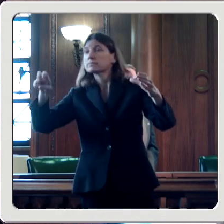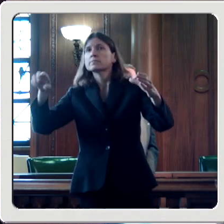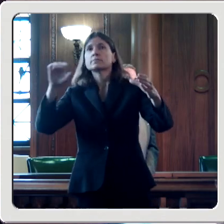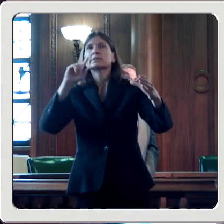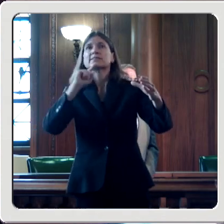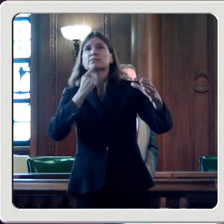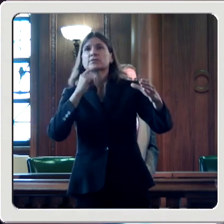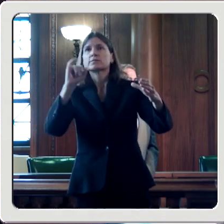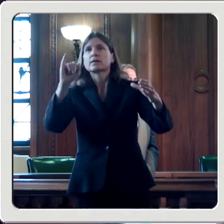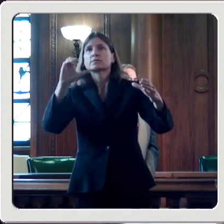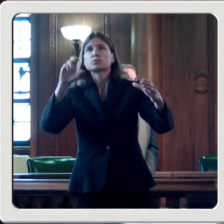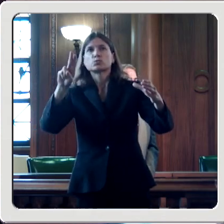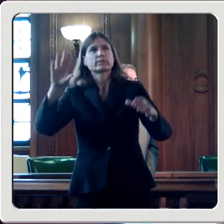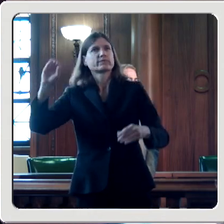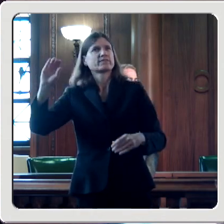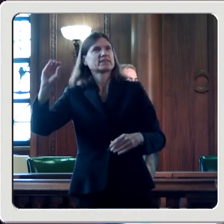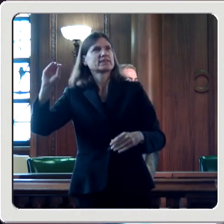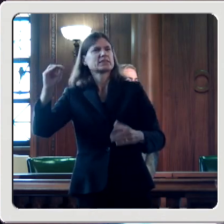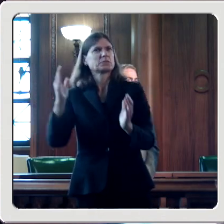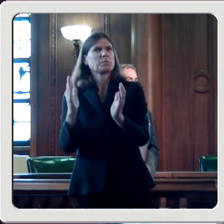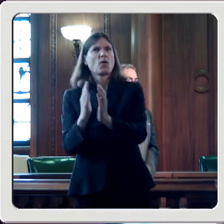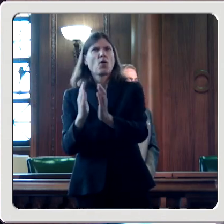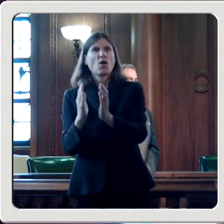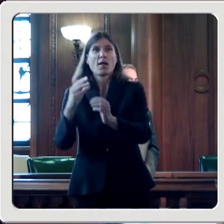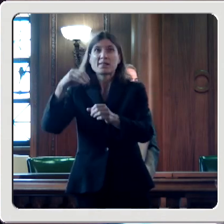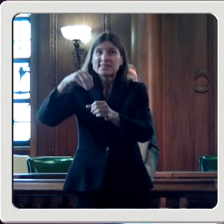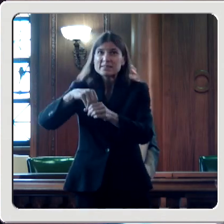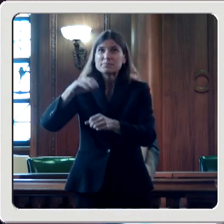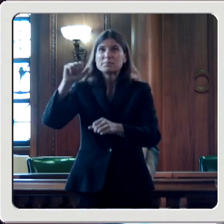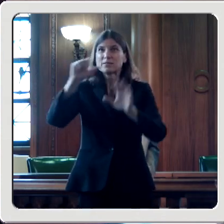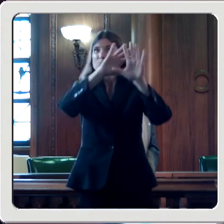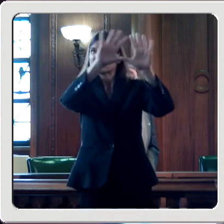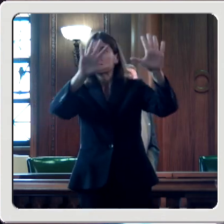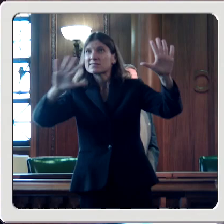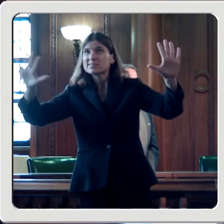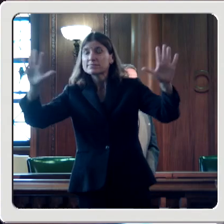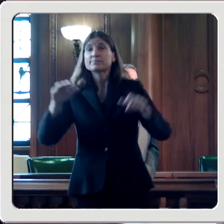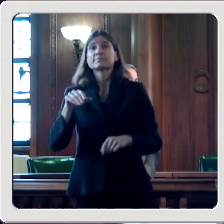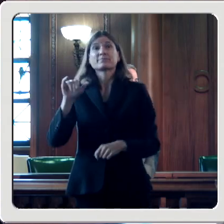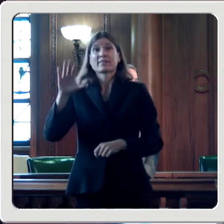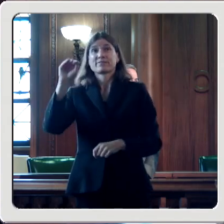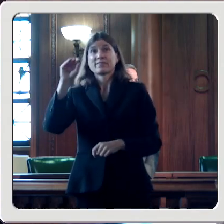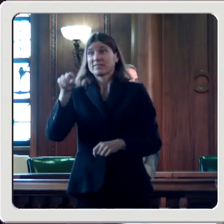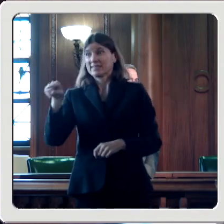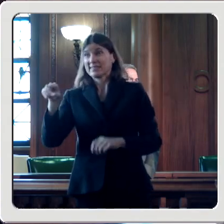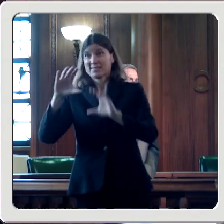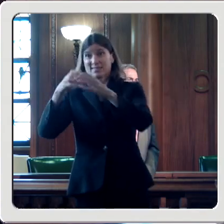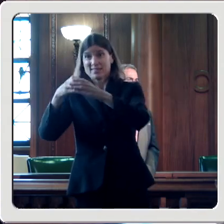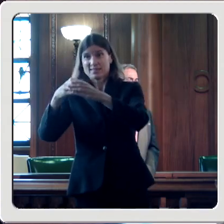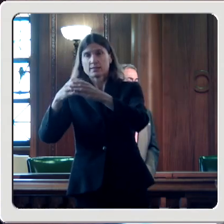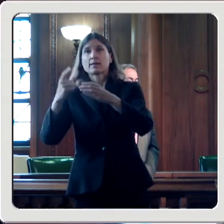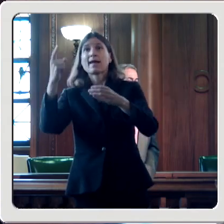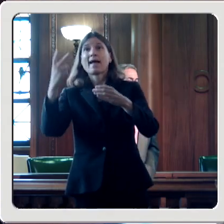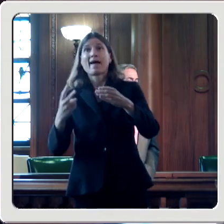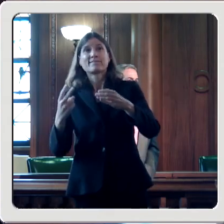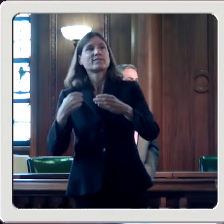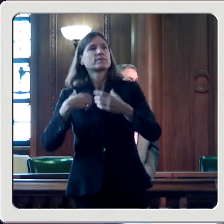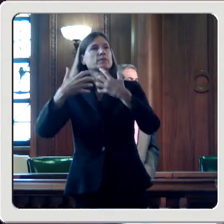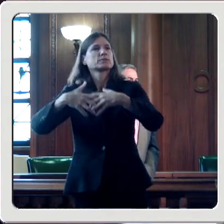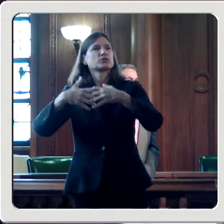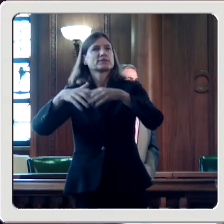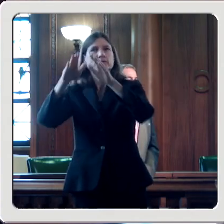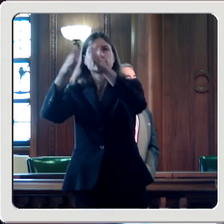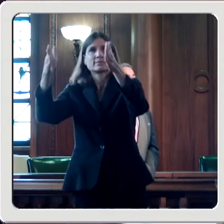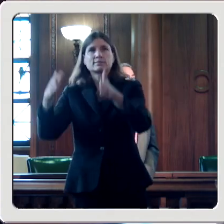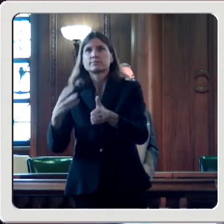striking difference from where we were in April and May here in the Commonwealth. These are all incredibly good things, but